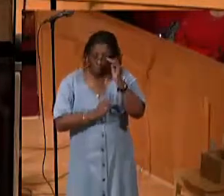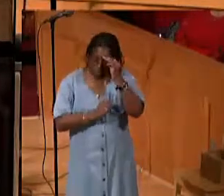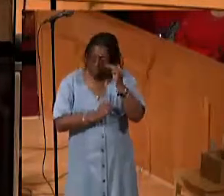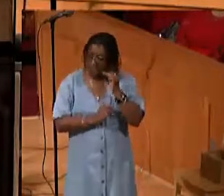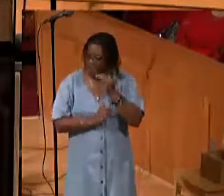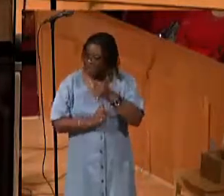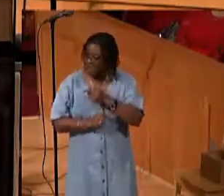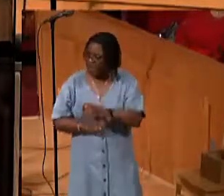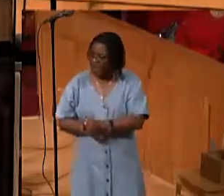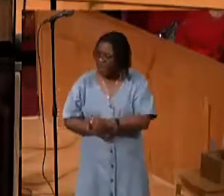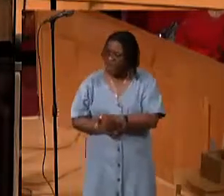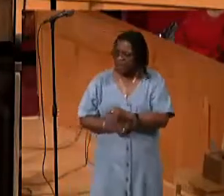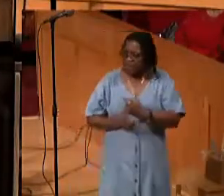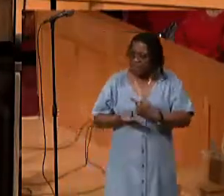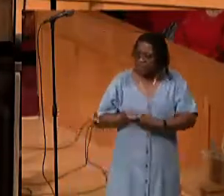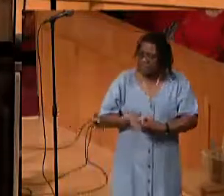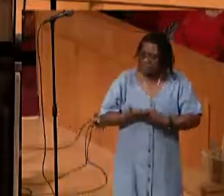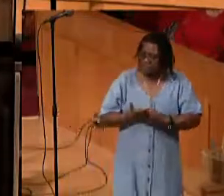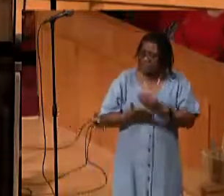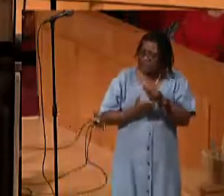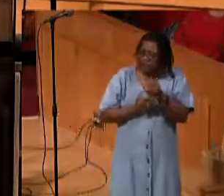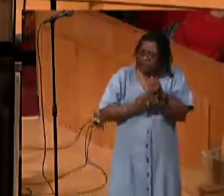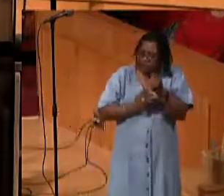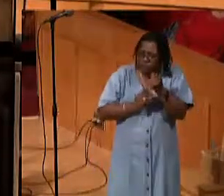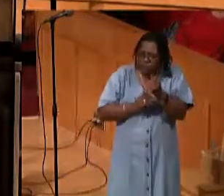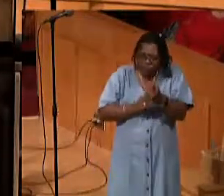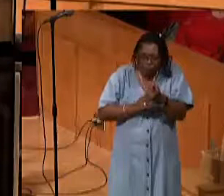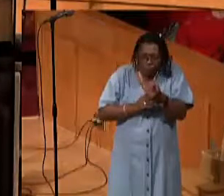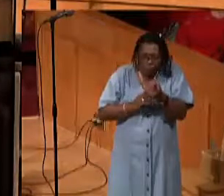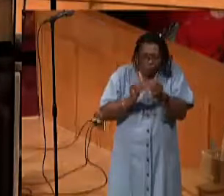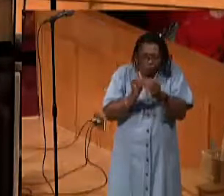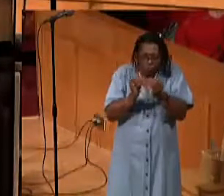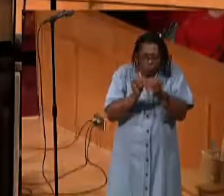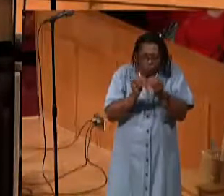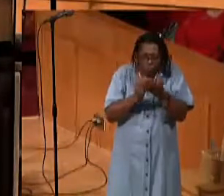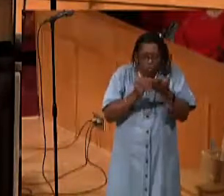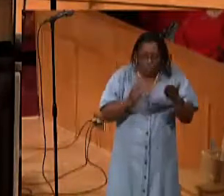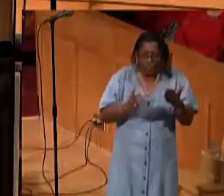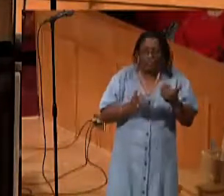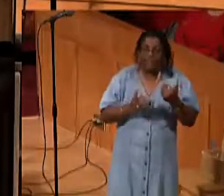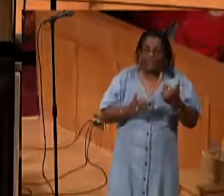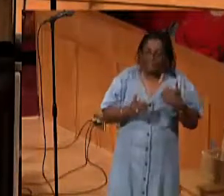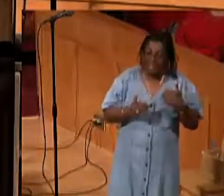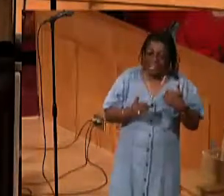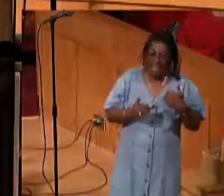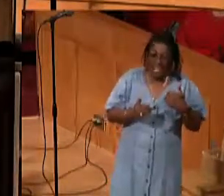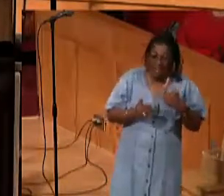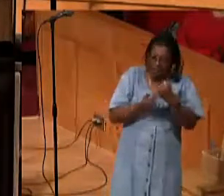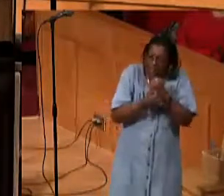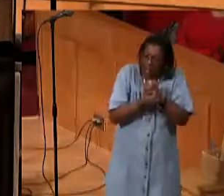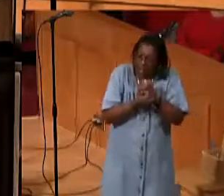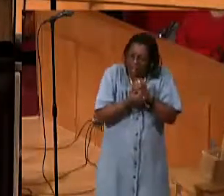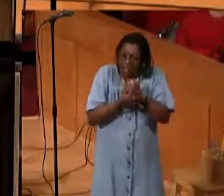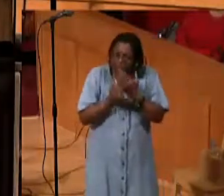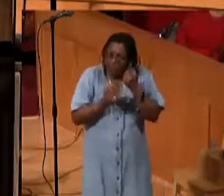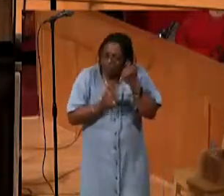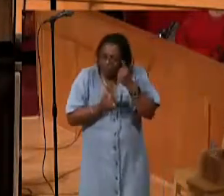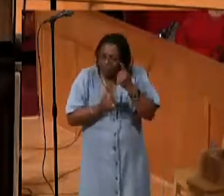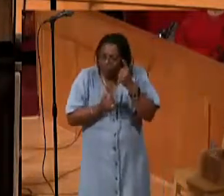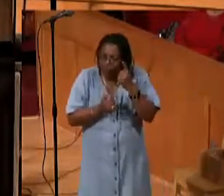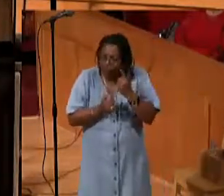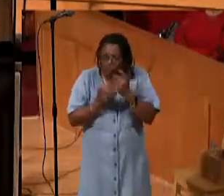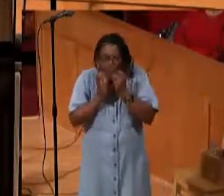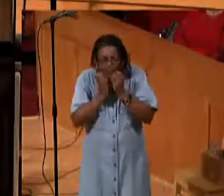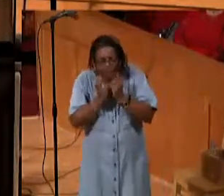things. Amen. And she says that he has a passion for the underdog. How do I know that? Because